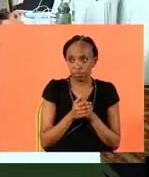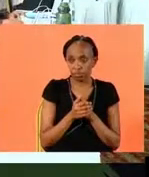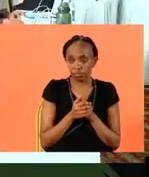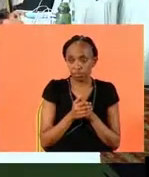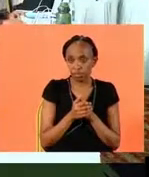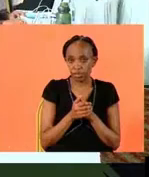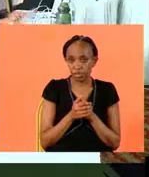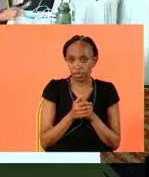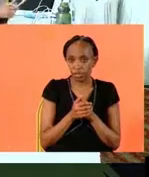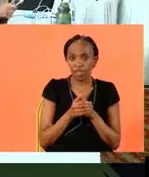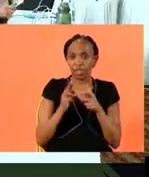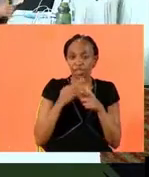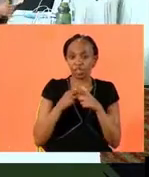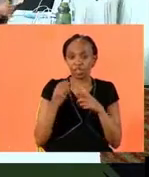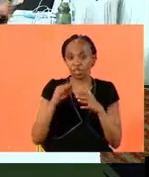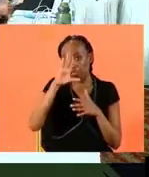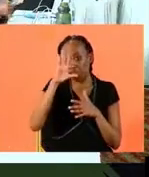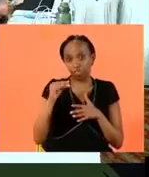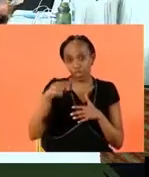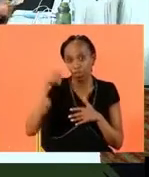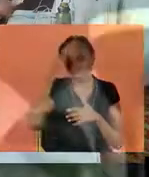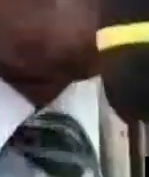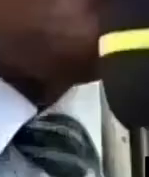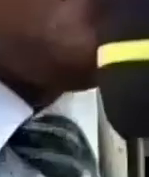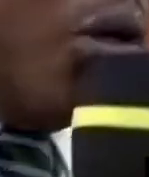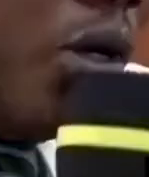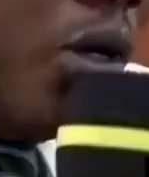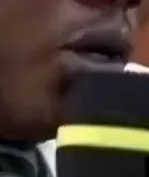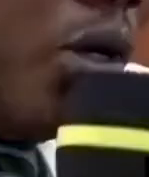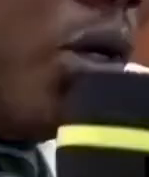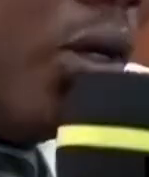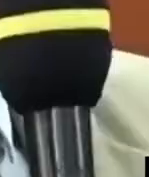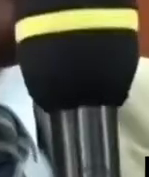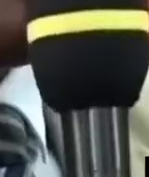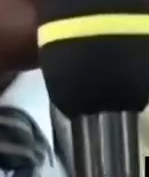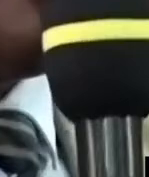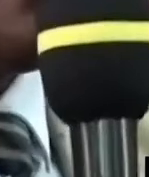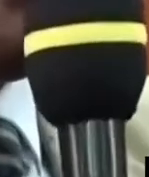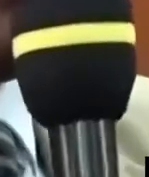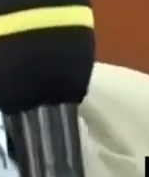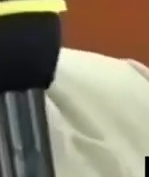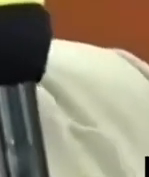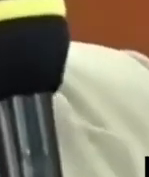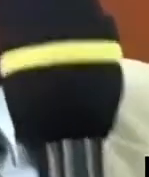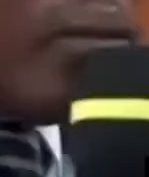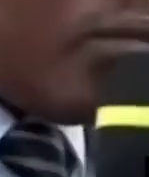mineral resources of Africa, we know that Africa is very rich. And we have